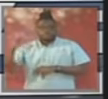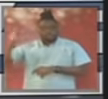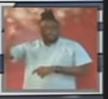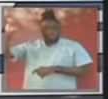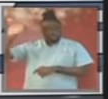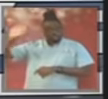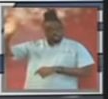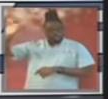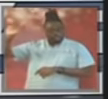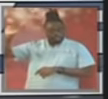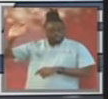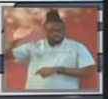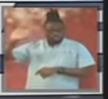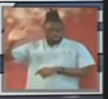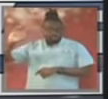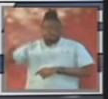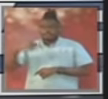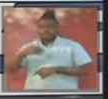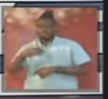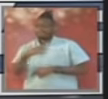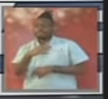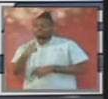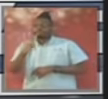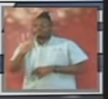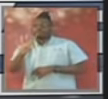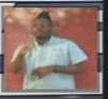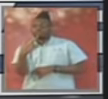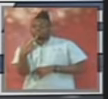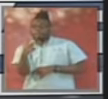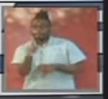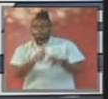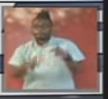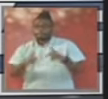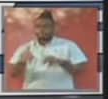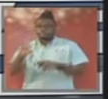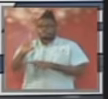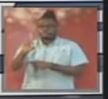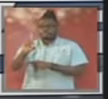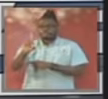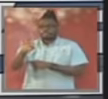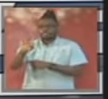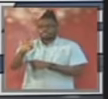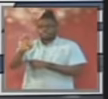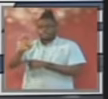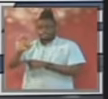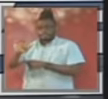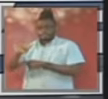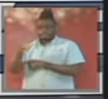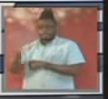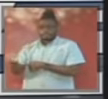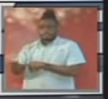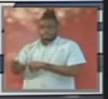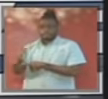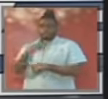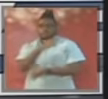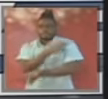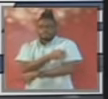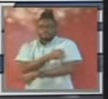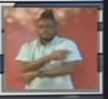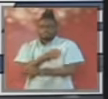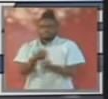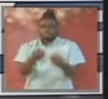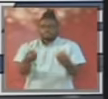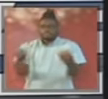and 43 persons at the Debe Academy site. In the hospital system, there are